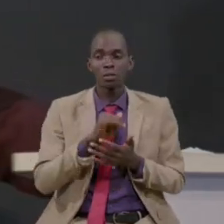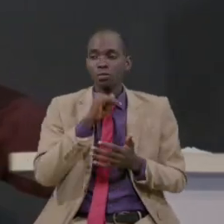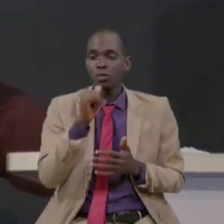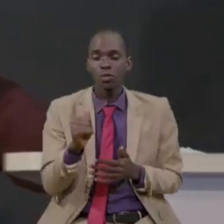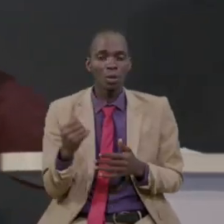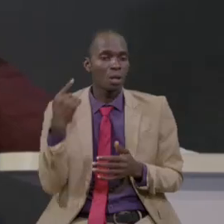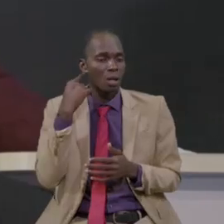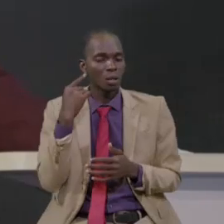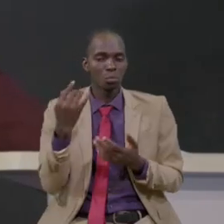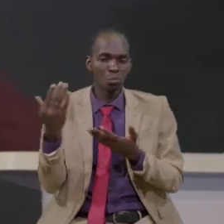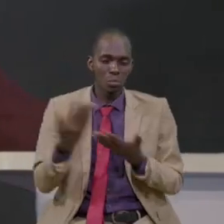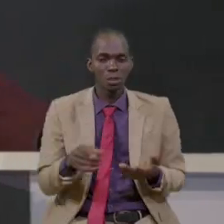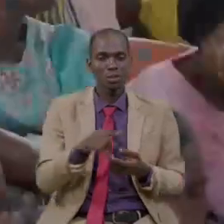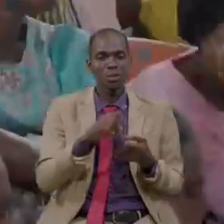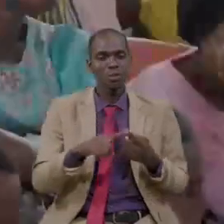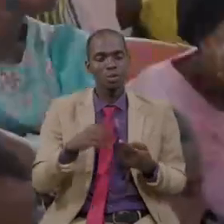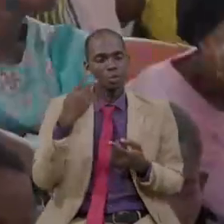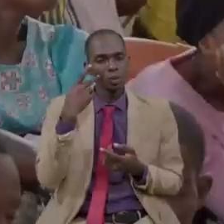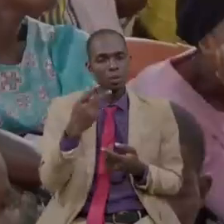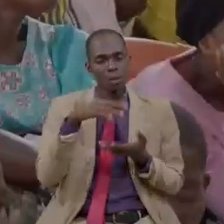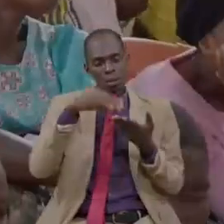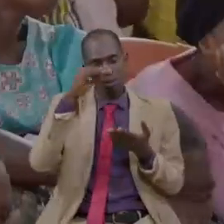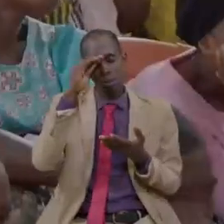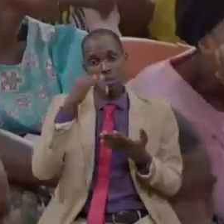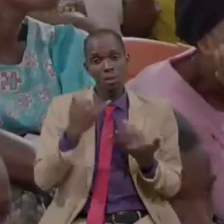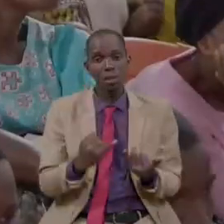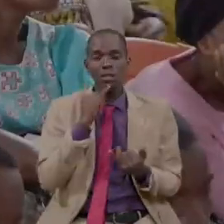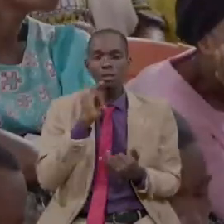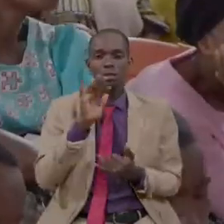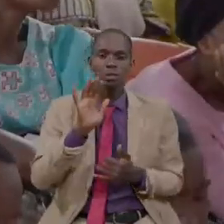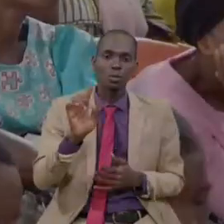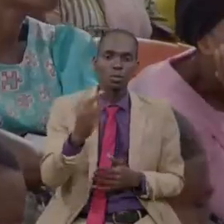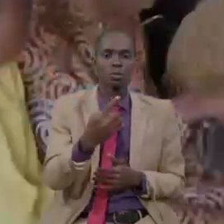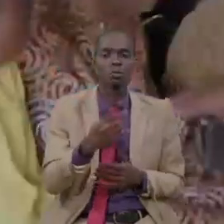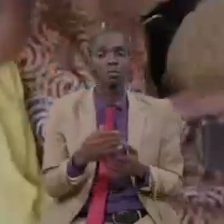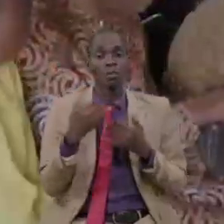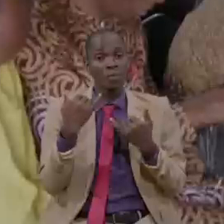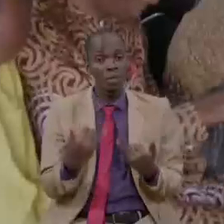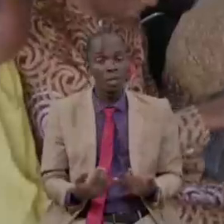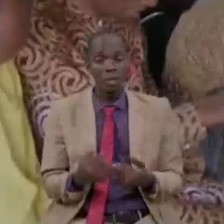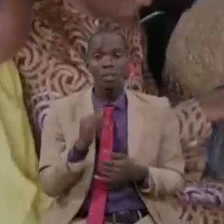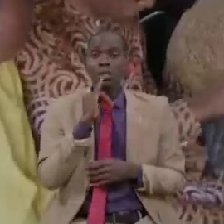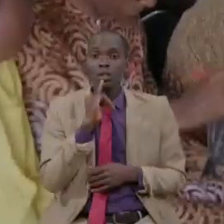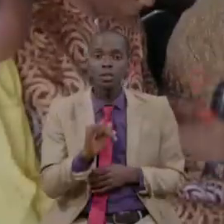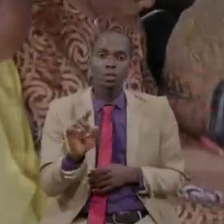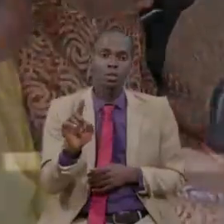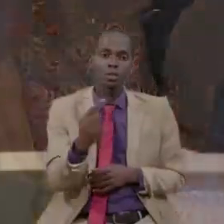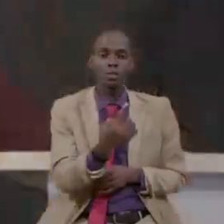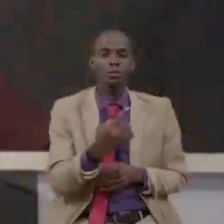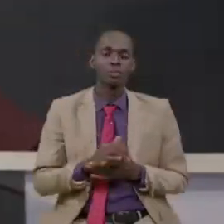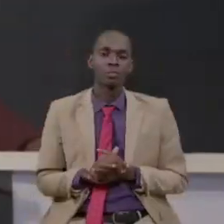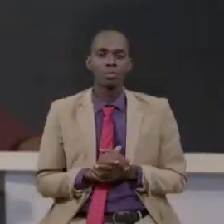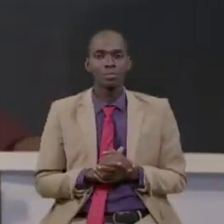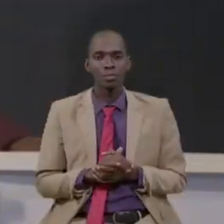It's now your turn. Yeah. I said it's now your turn. Yeah. You